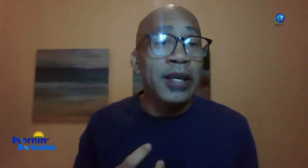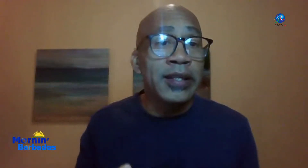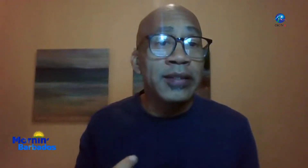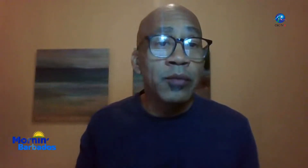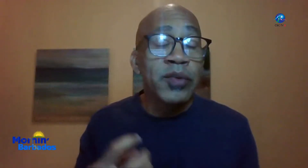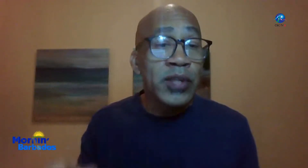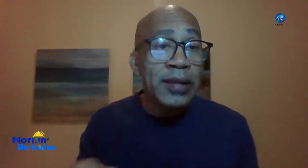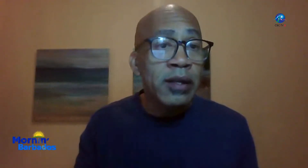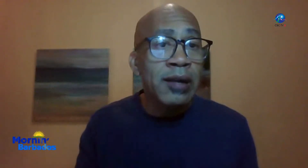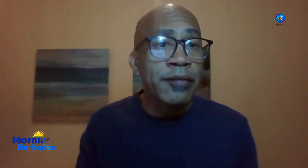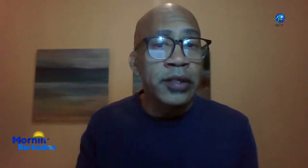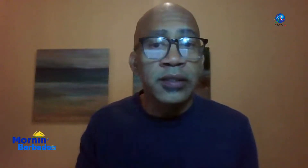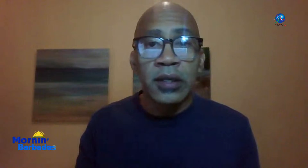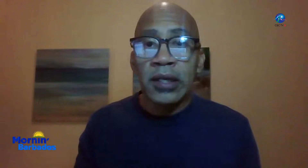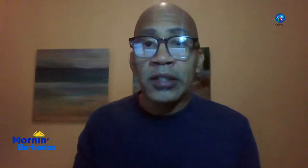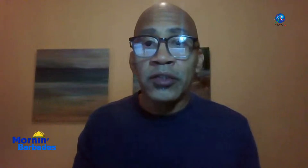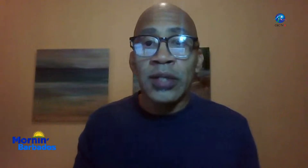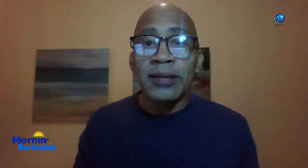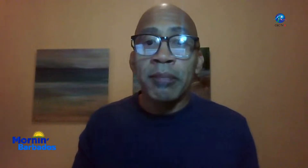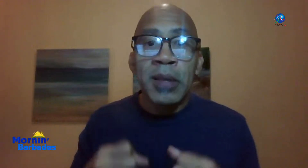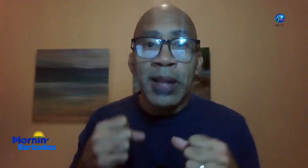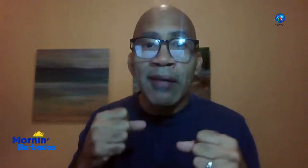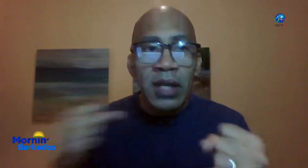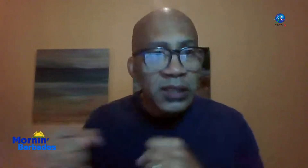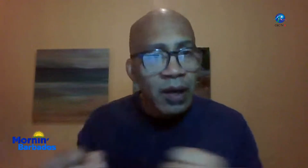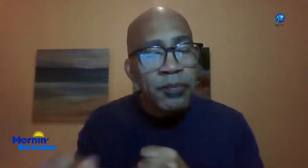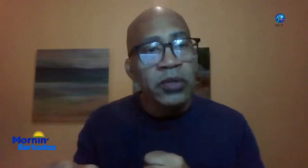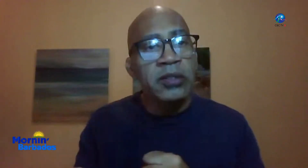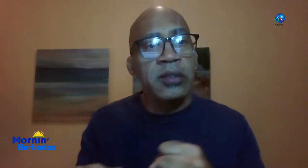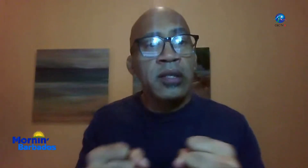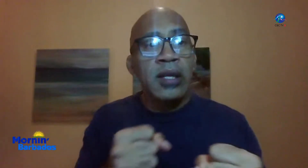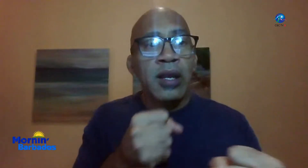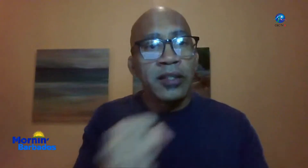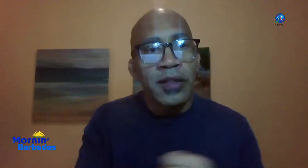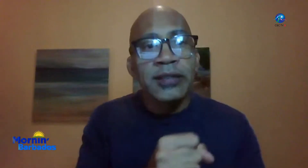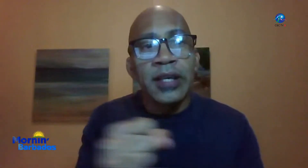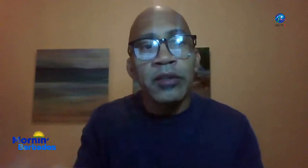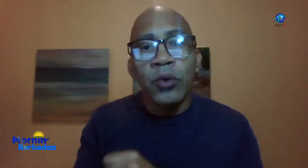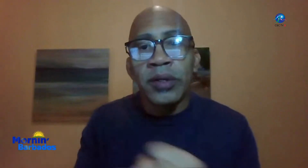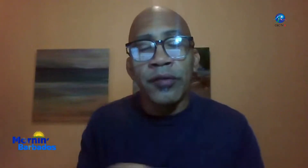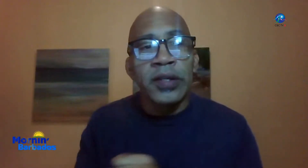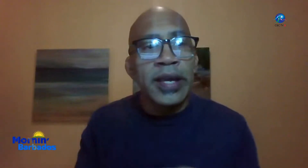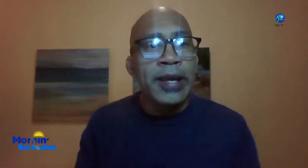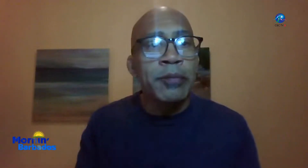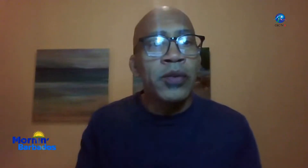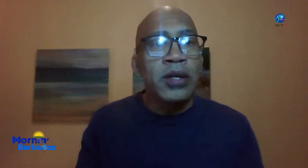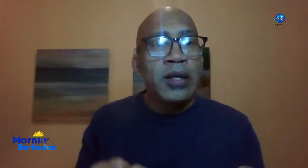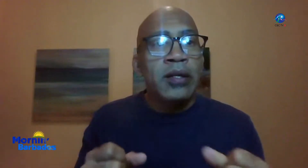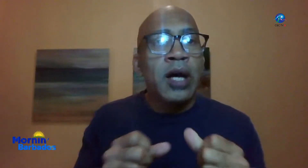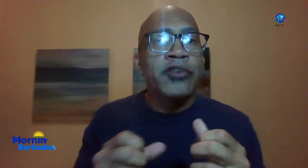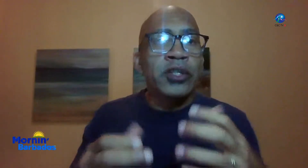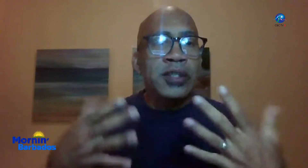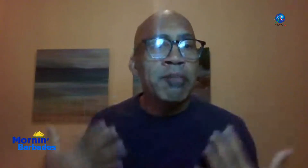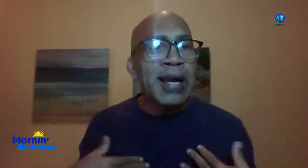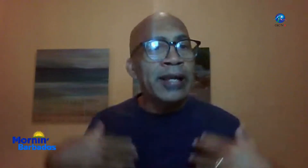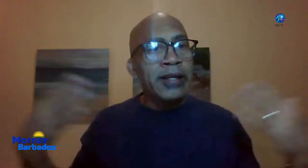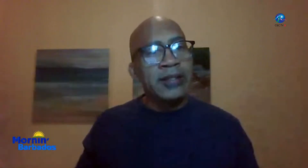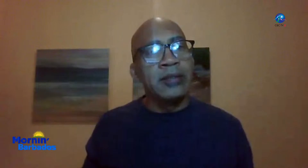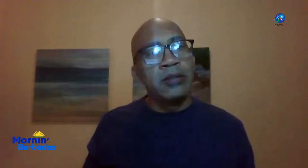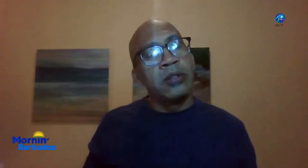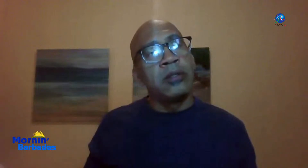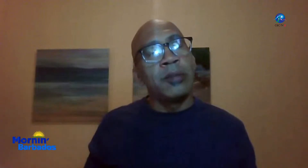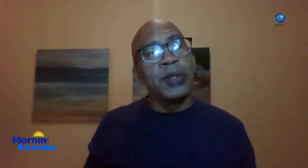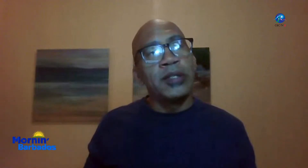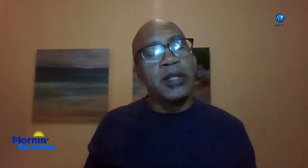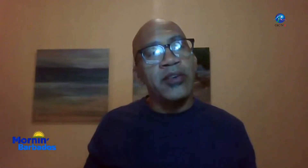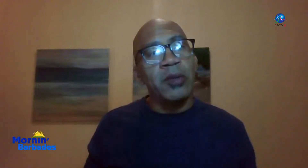what we're fighting against. And we designed the conference so that people have lots of options, lots of things they can do at different times, not just sit back